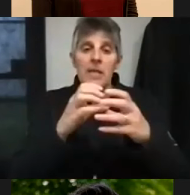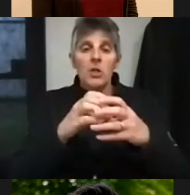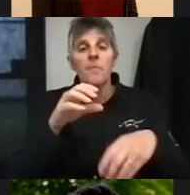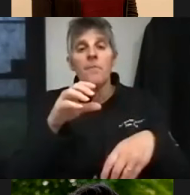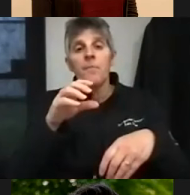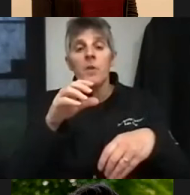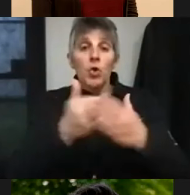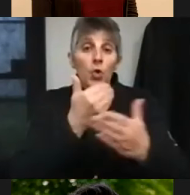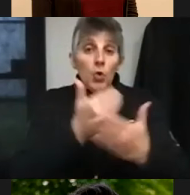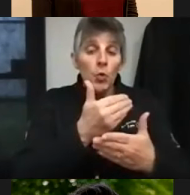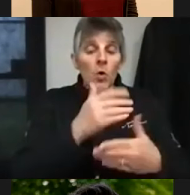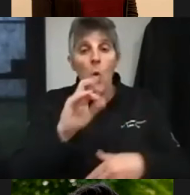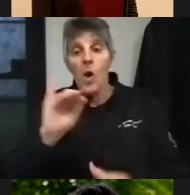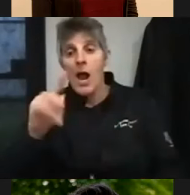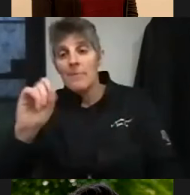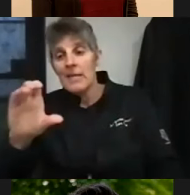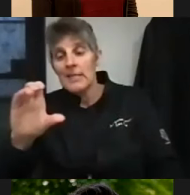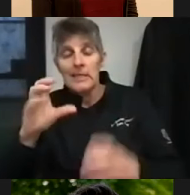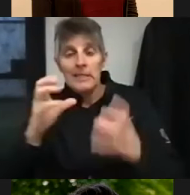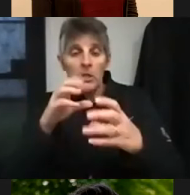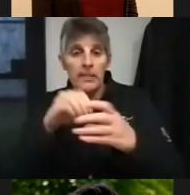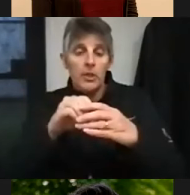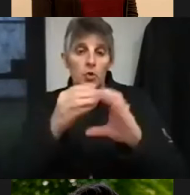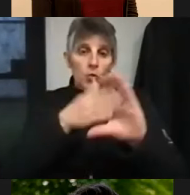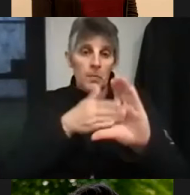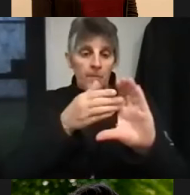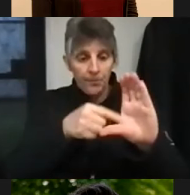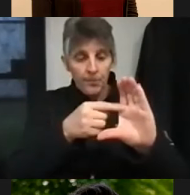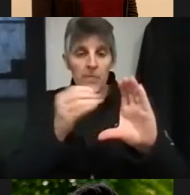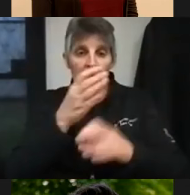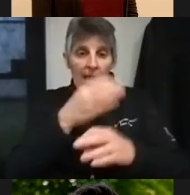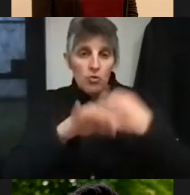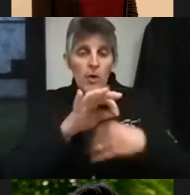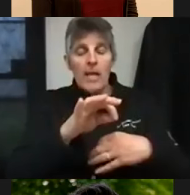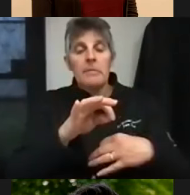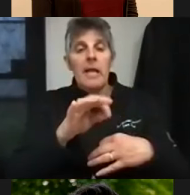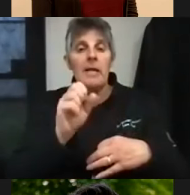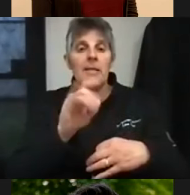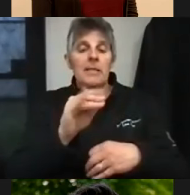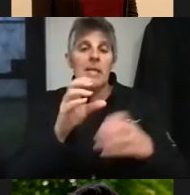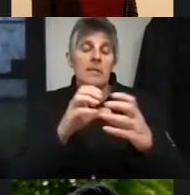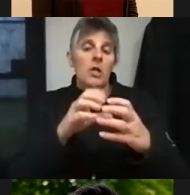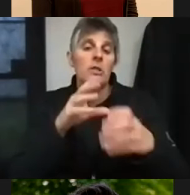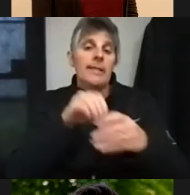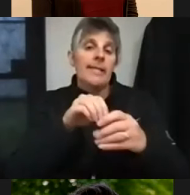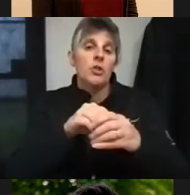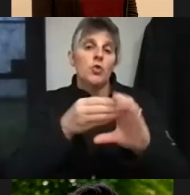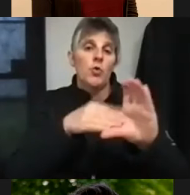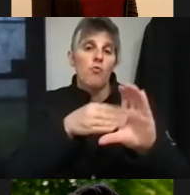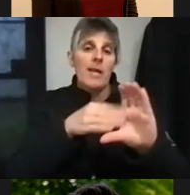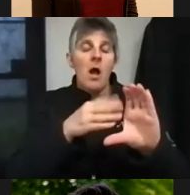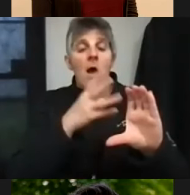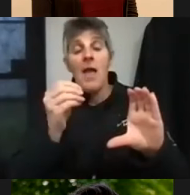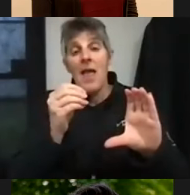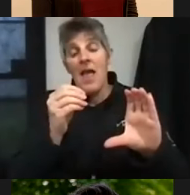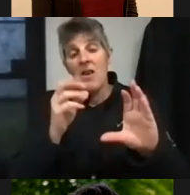cells or the iPS cells into retinal neurons, and transplant the stem cells into the retina. And